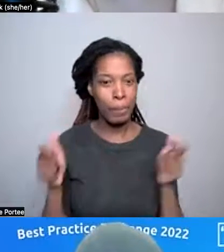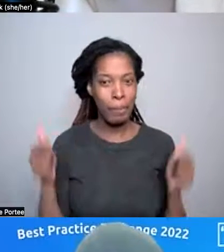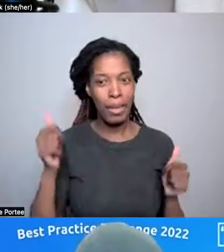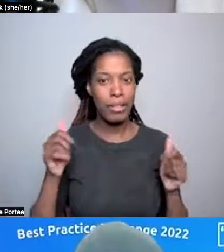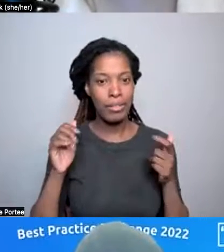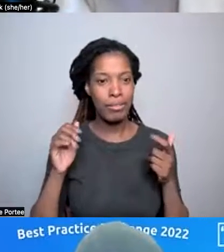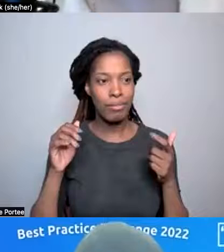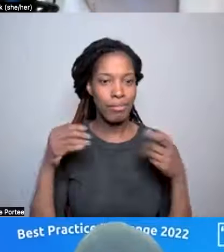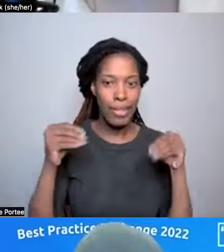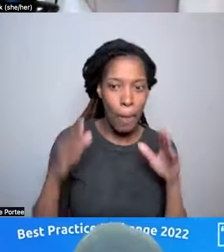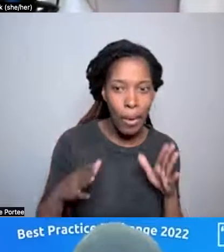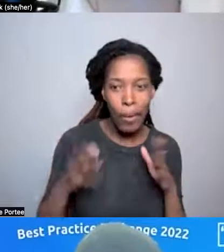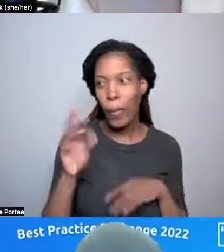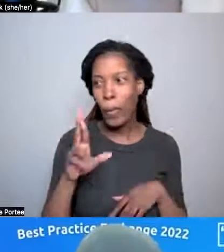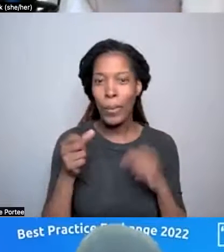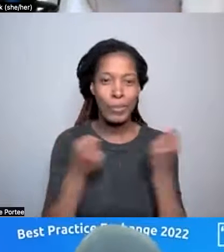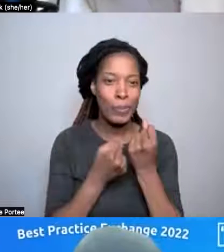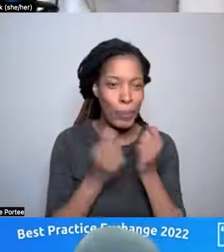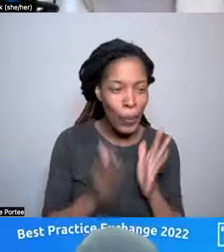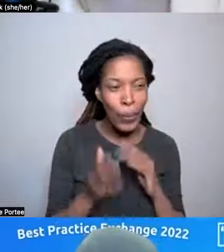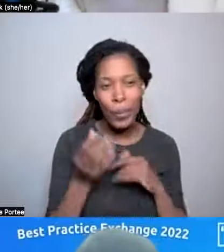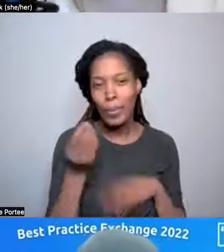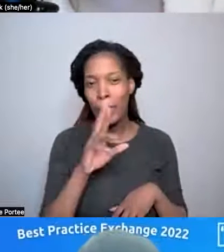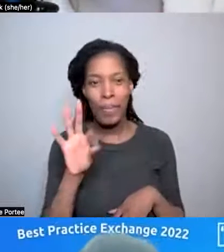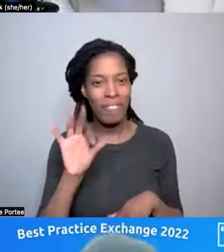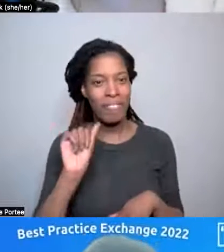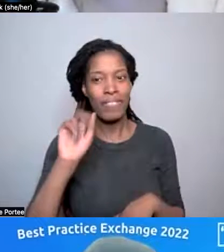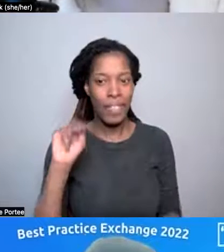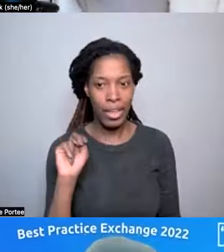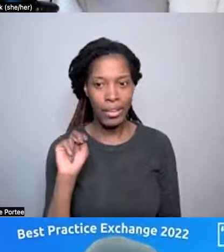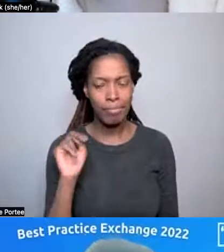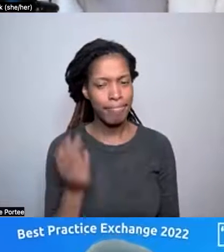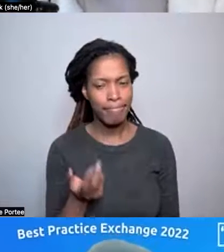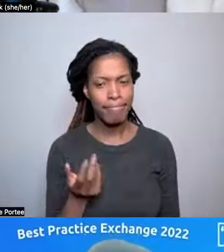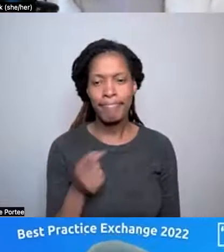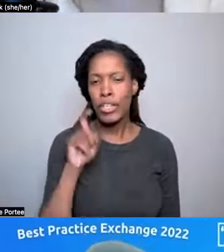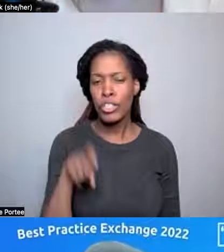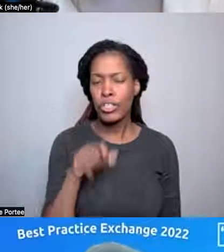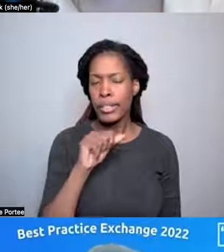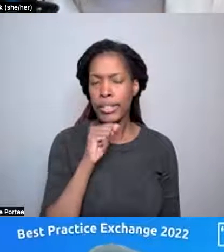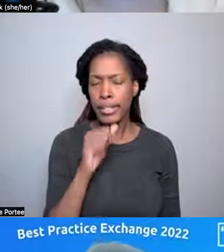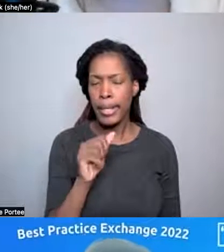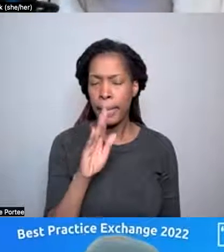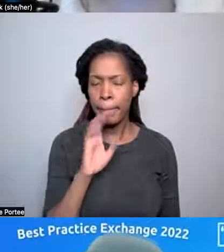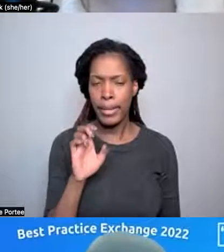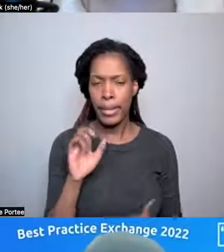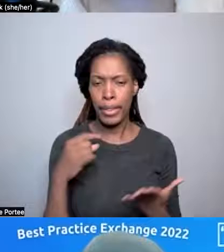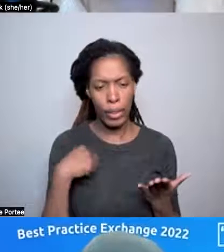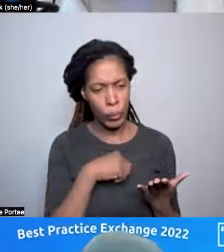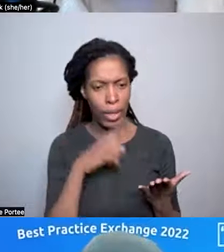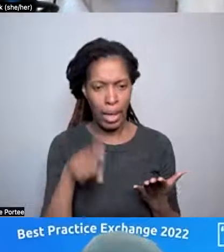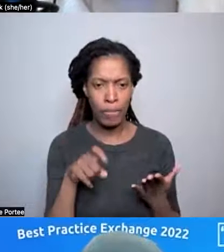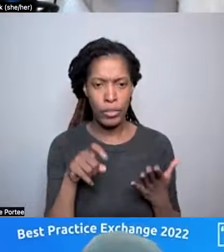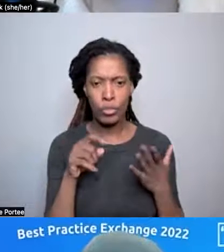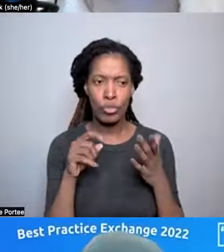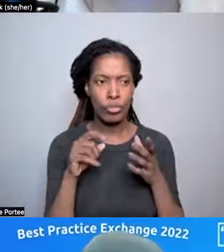your biggest fans. And it should not be that we have to prove ourselves,